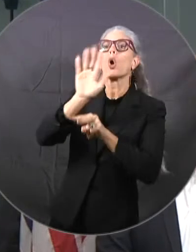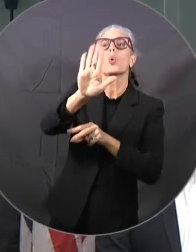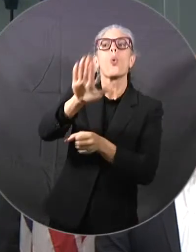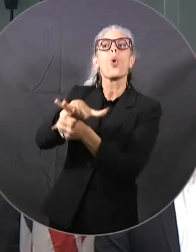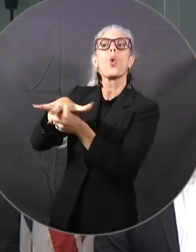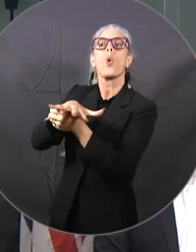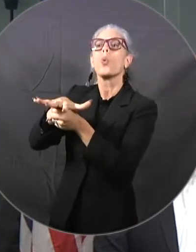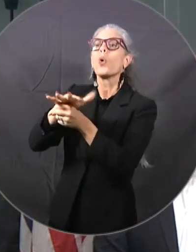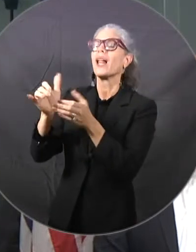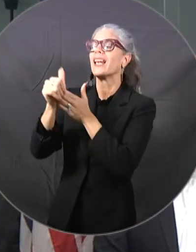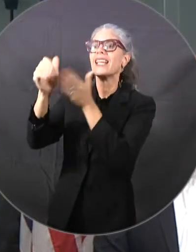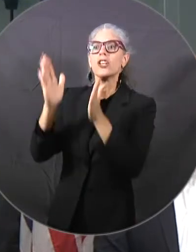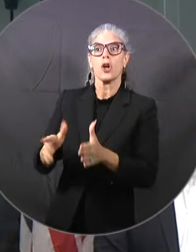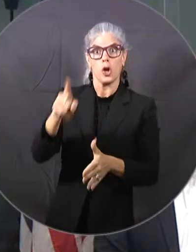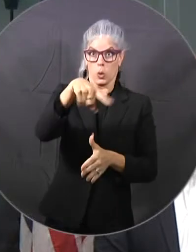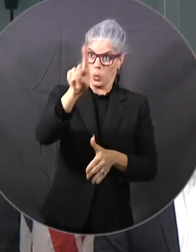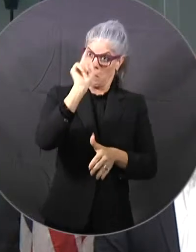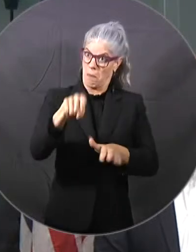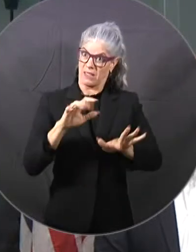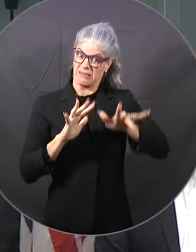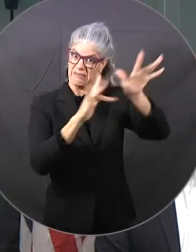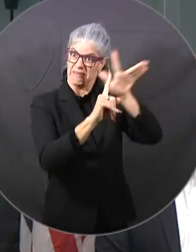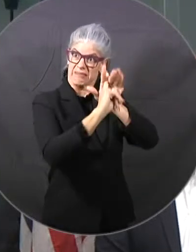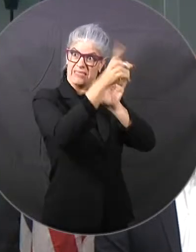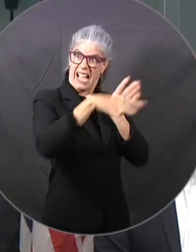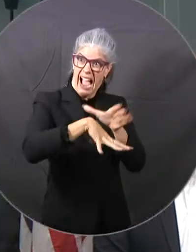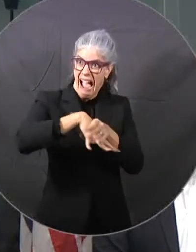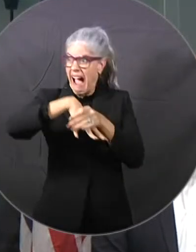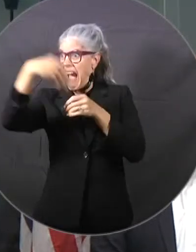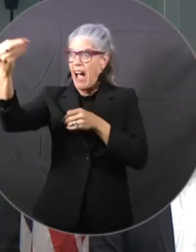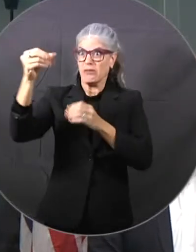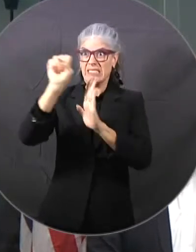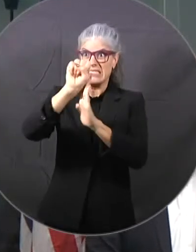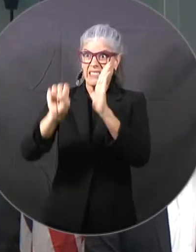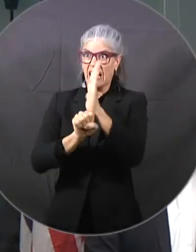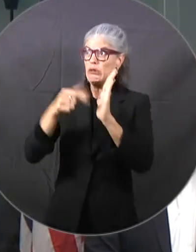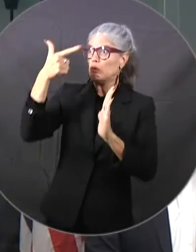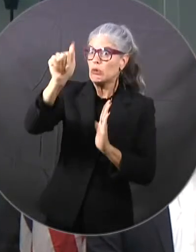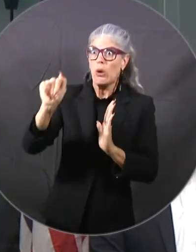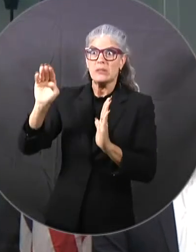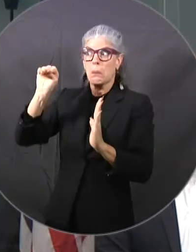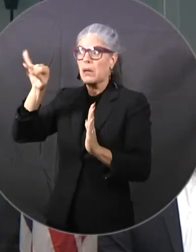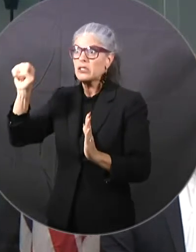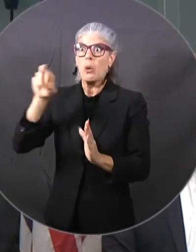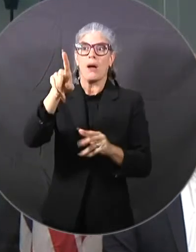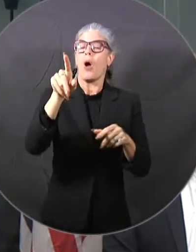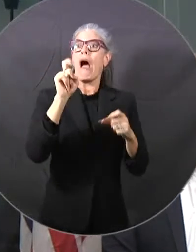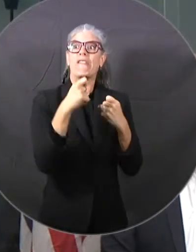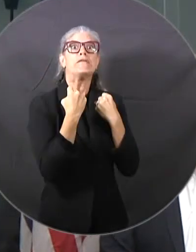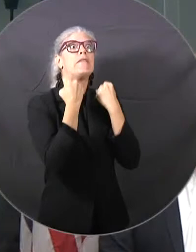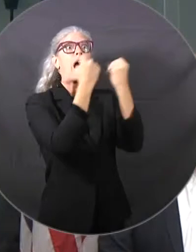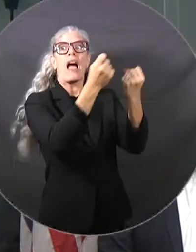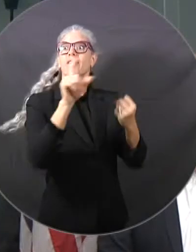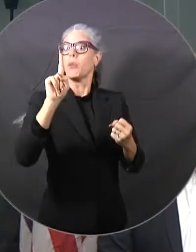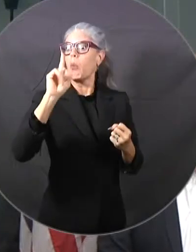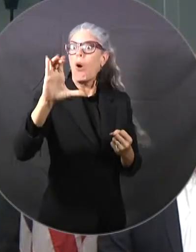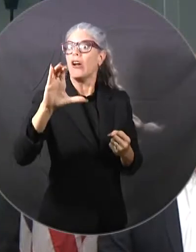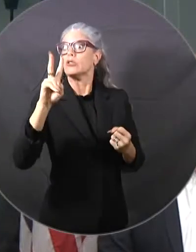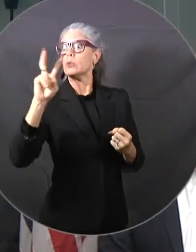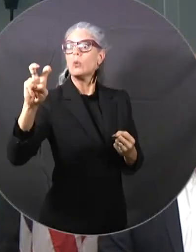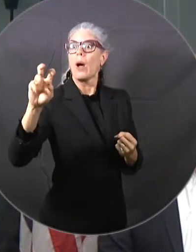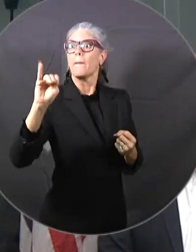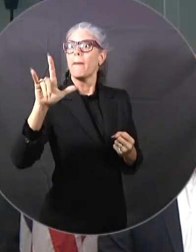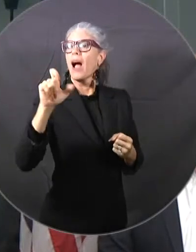You don't have to try to outrun the storm. If you're in those low-lying areas, the reason why they're advising you to evacuate is because you're going to be